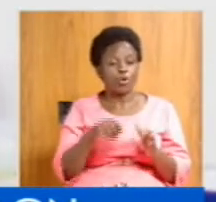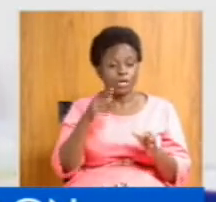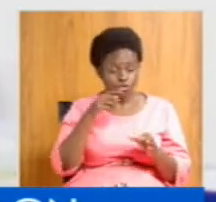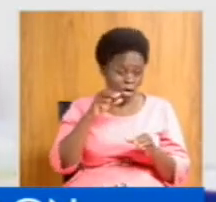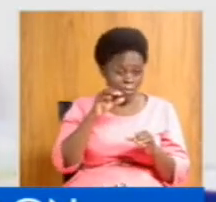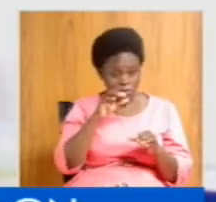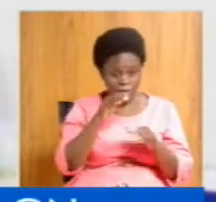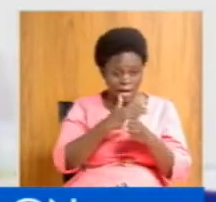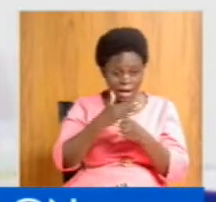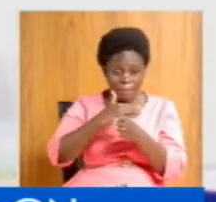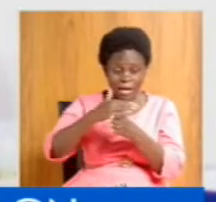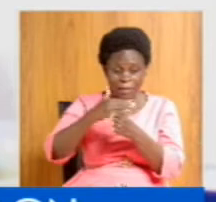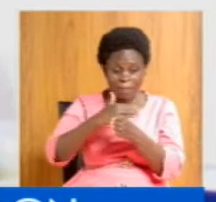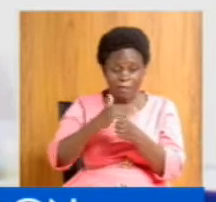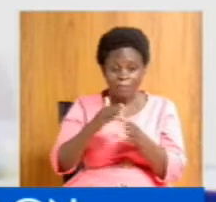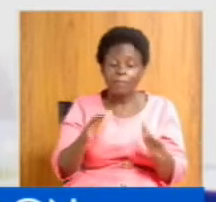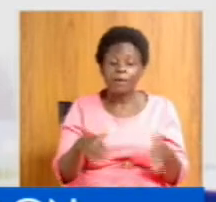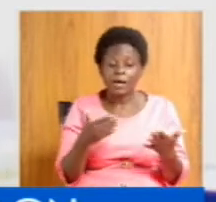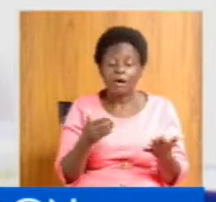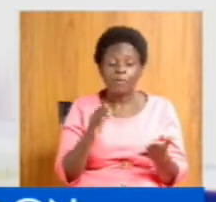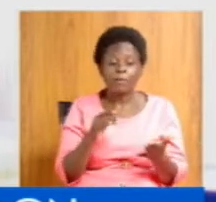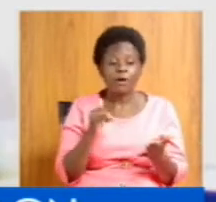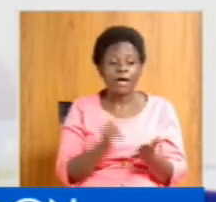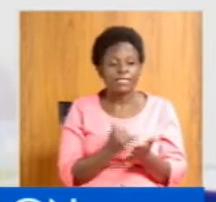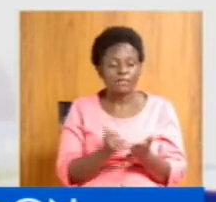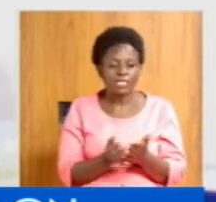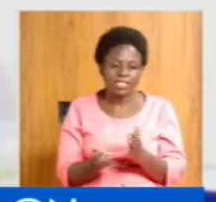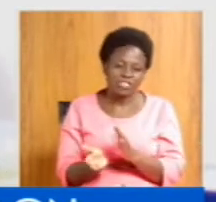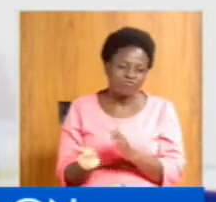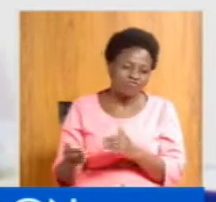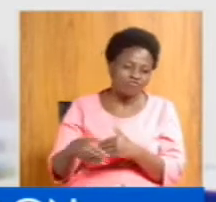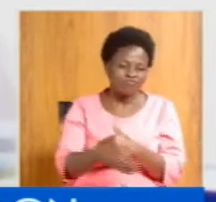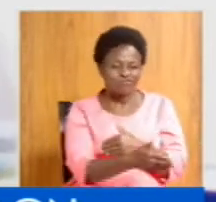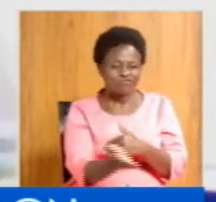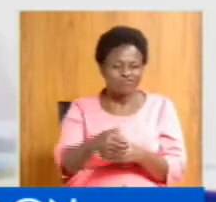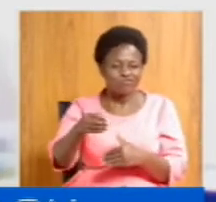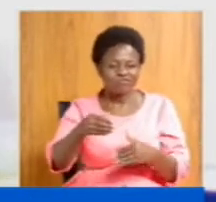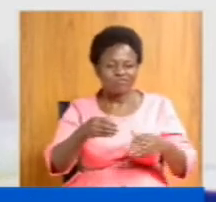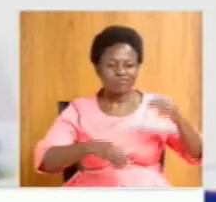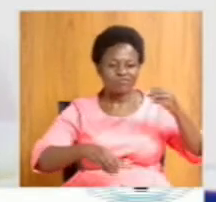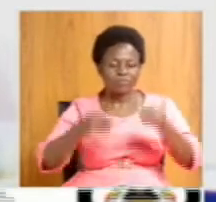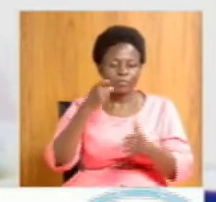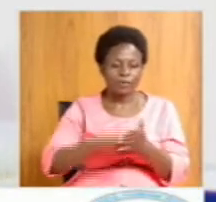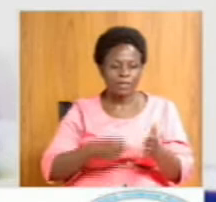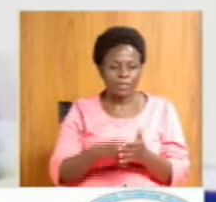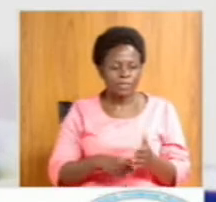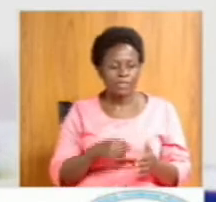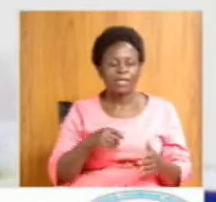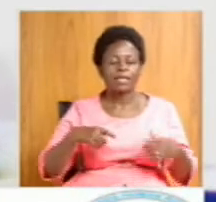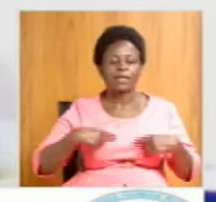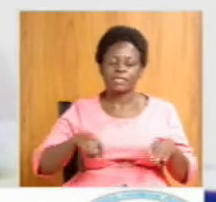that's the reality of how people have invested in evading taxes so let us fix the